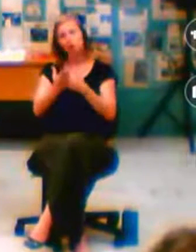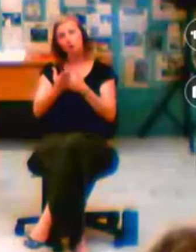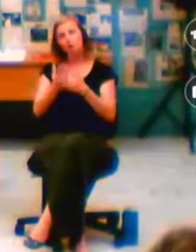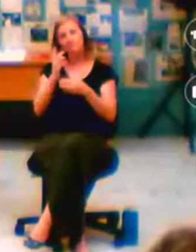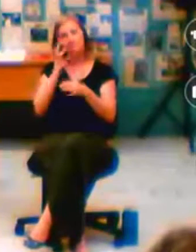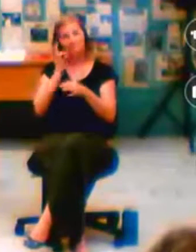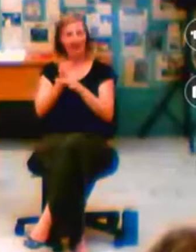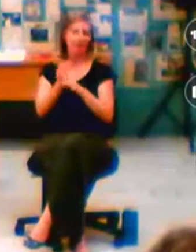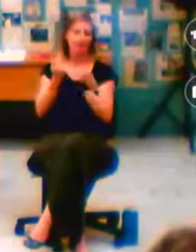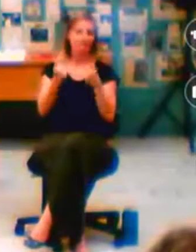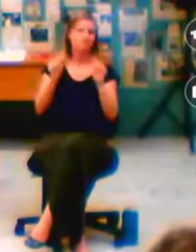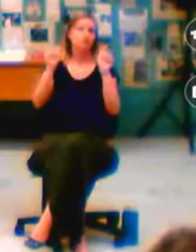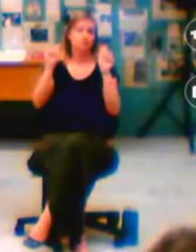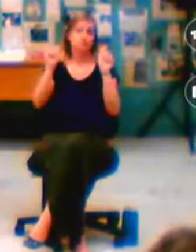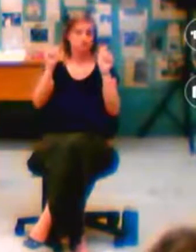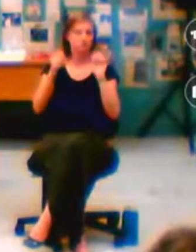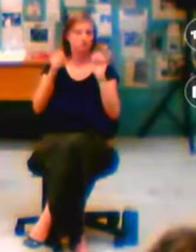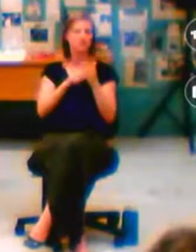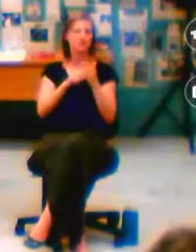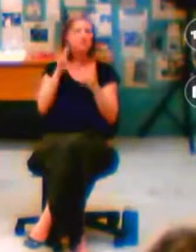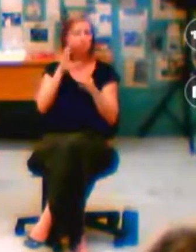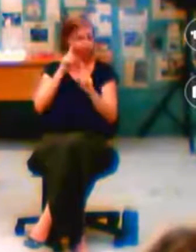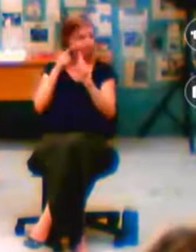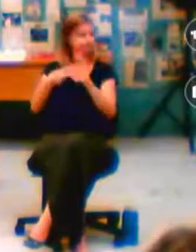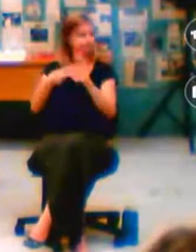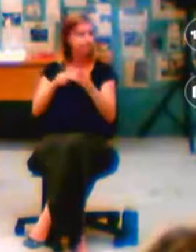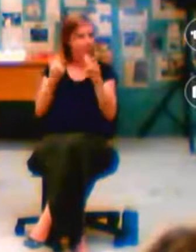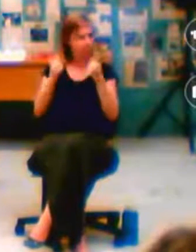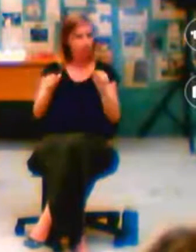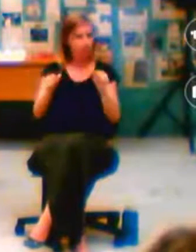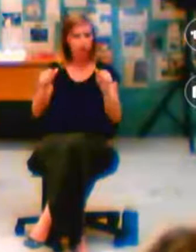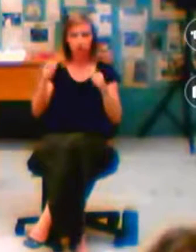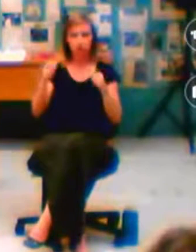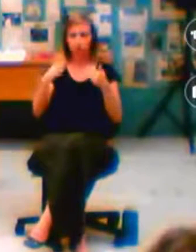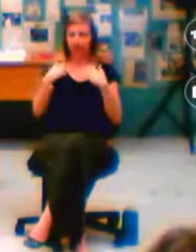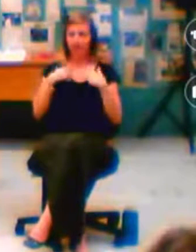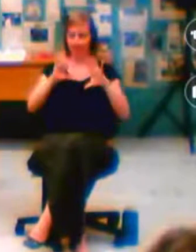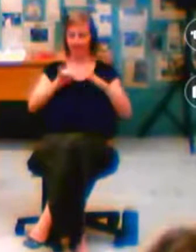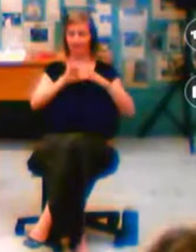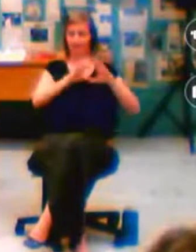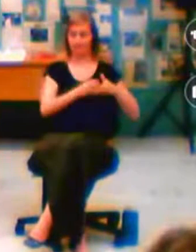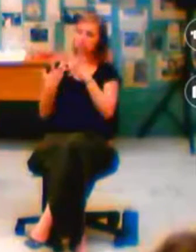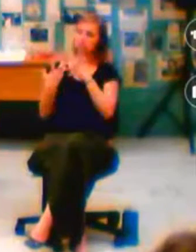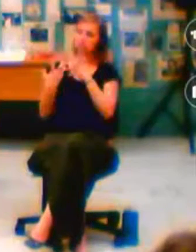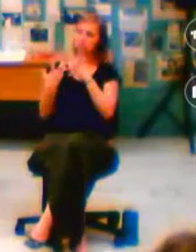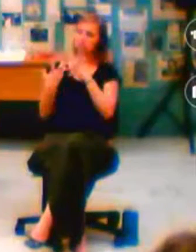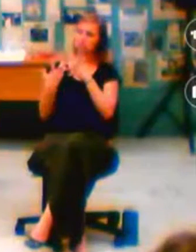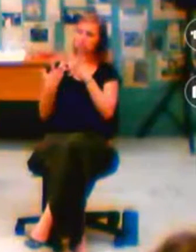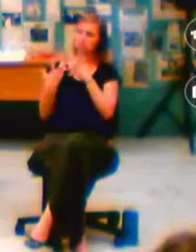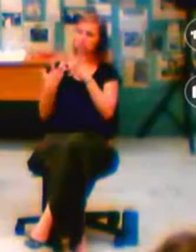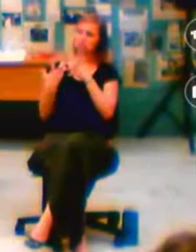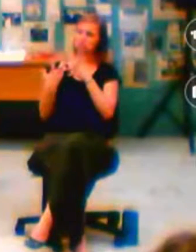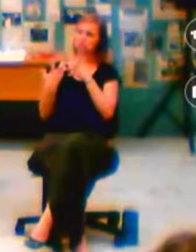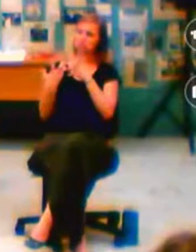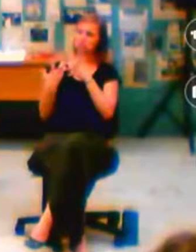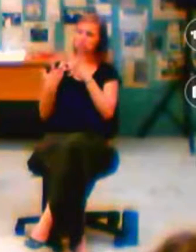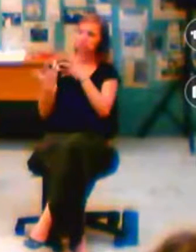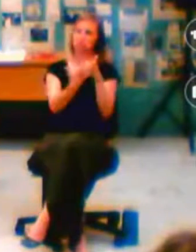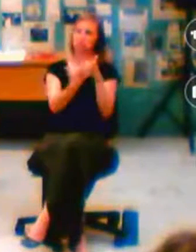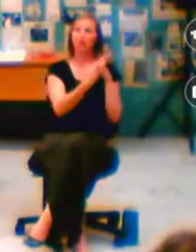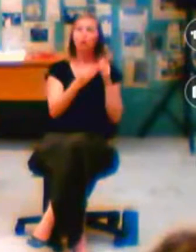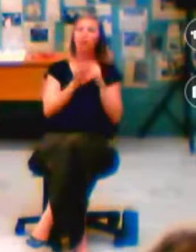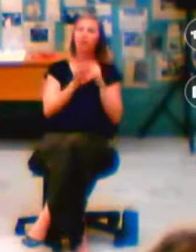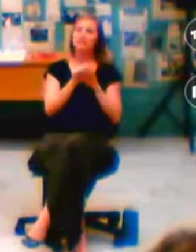directors are that the appointing authorities make a good faith effort to reflect the diversity of the